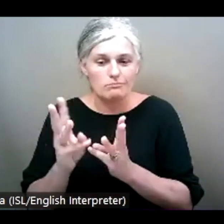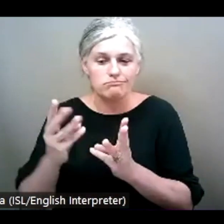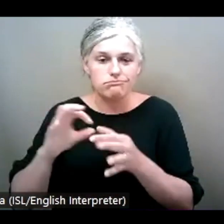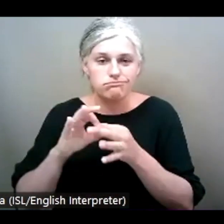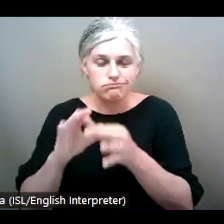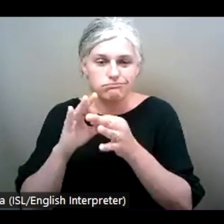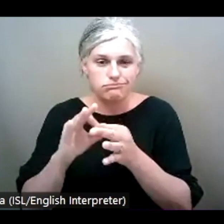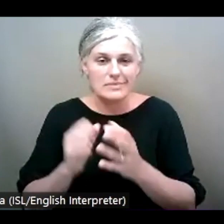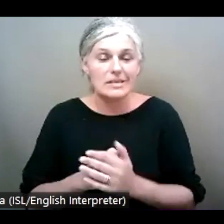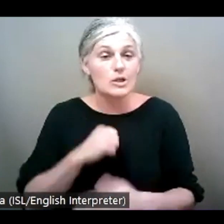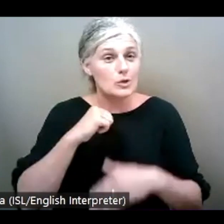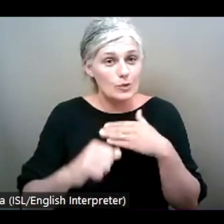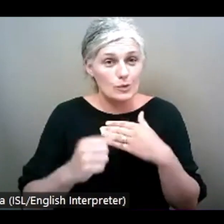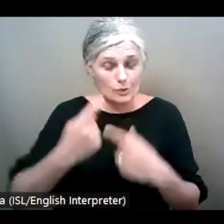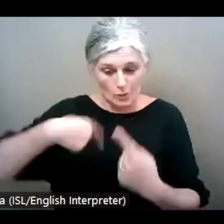But today is